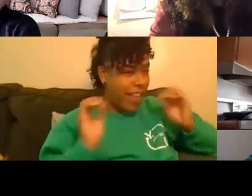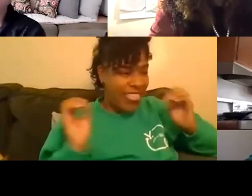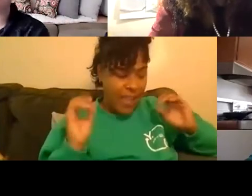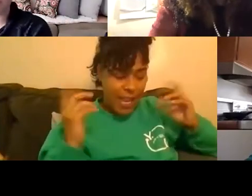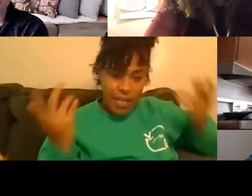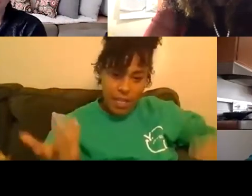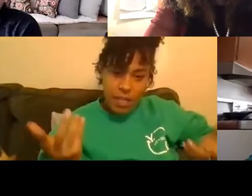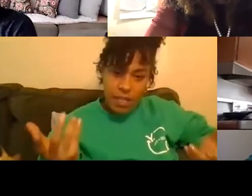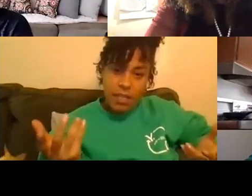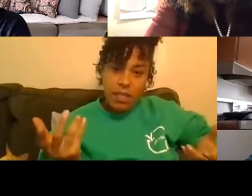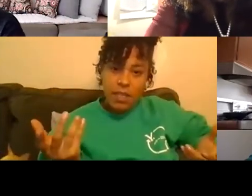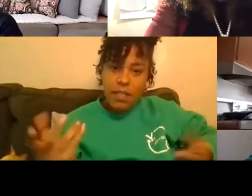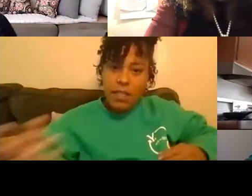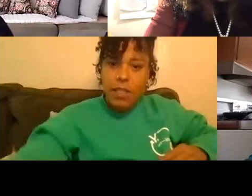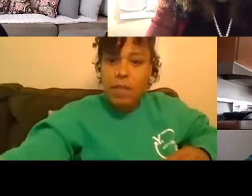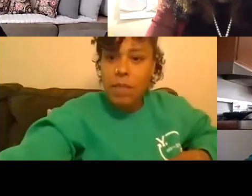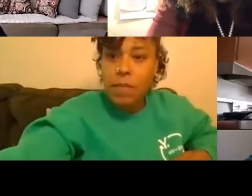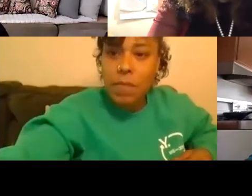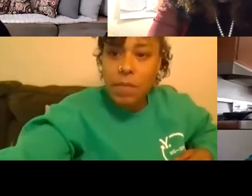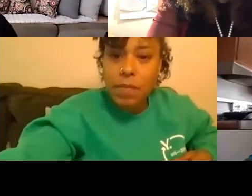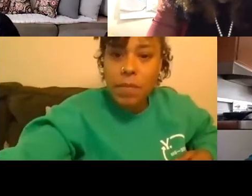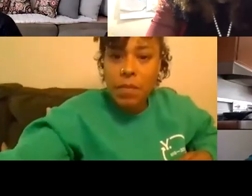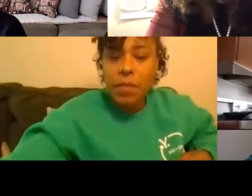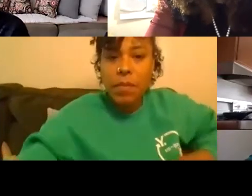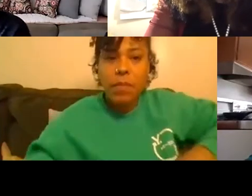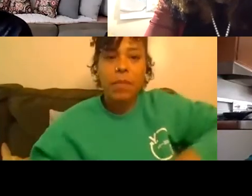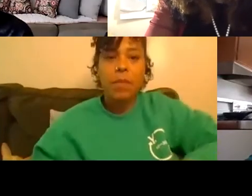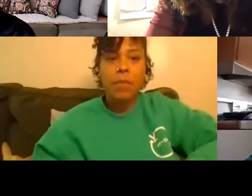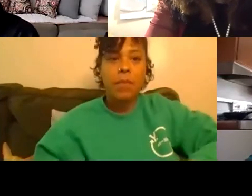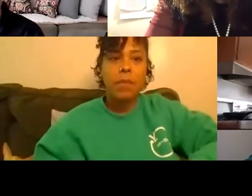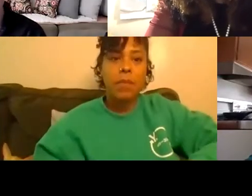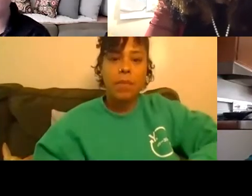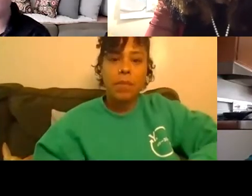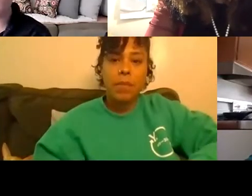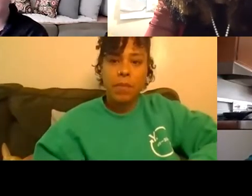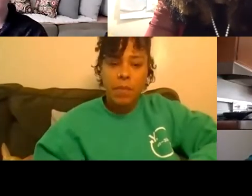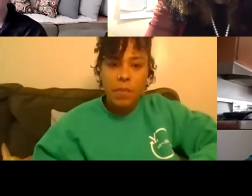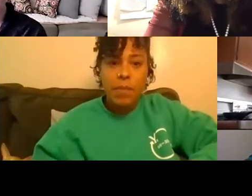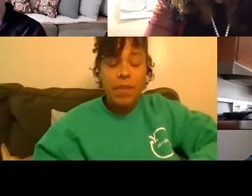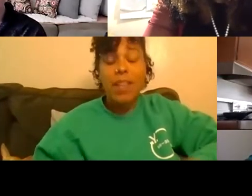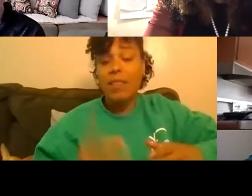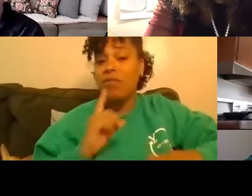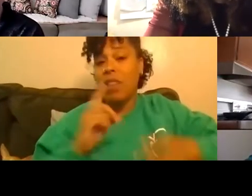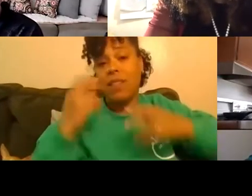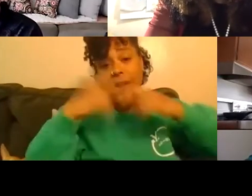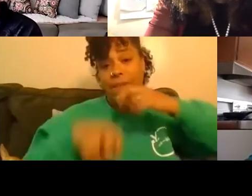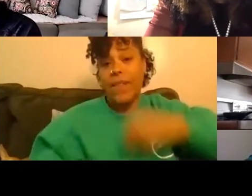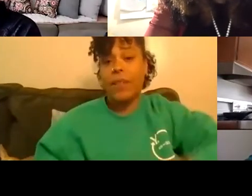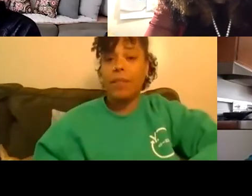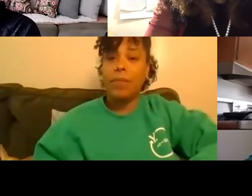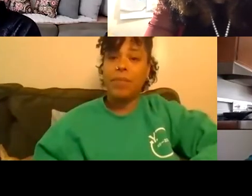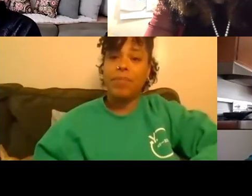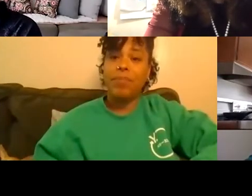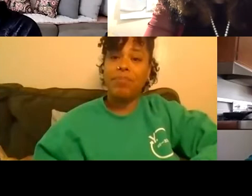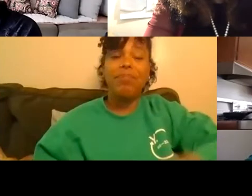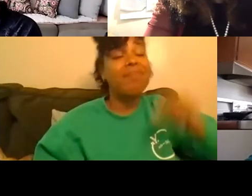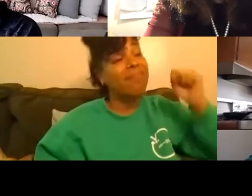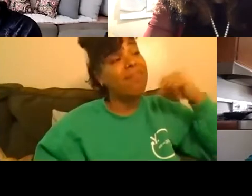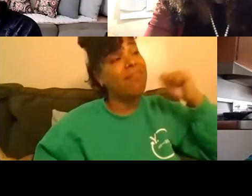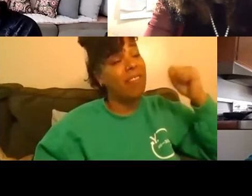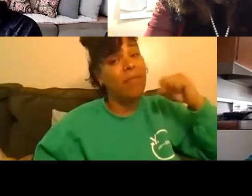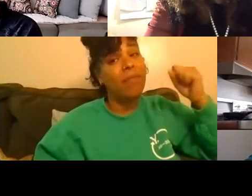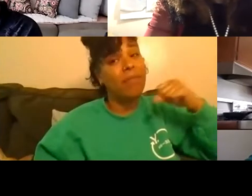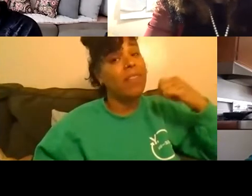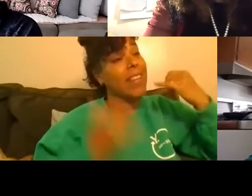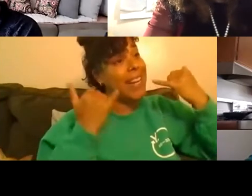money, especially if it's also a fixed income, you know, like it's tough. It really is. And